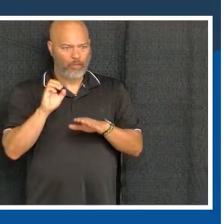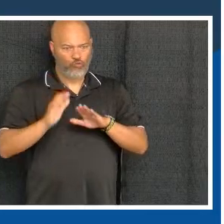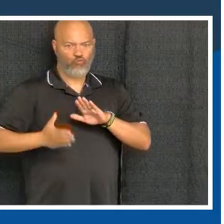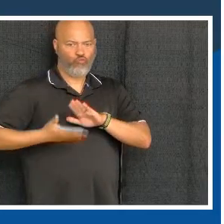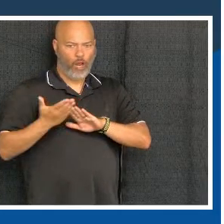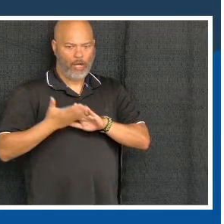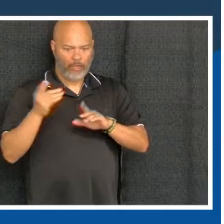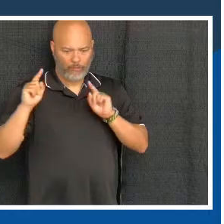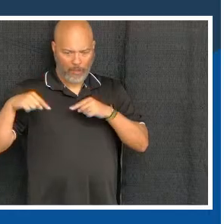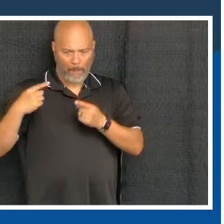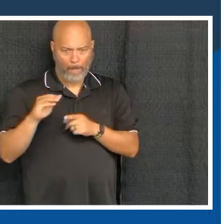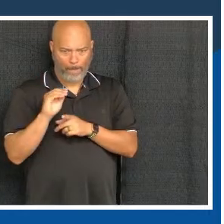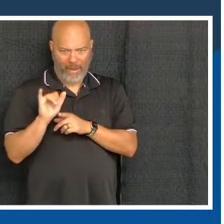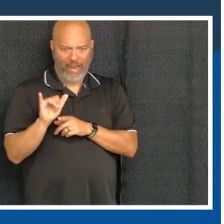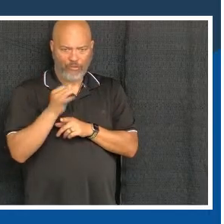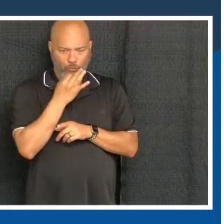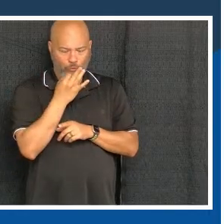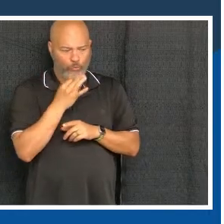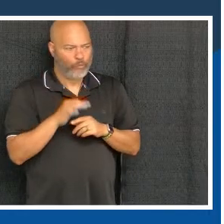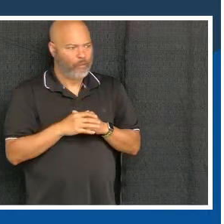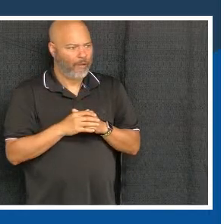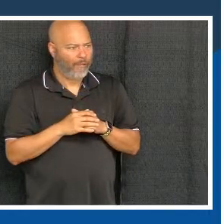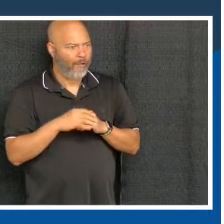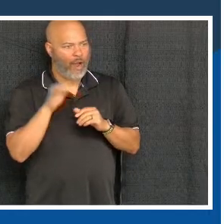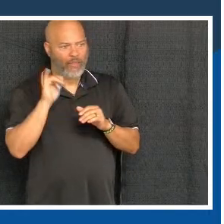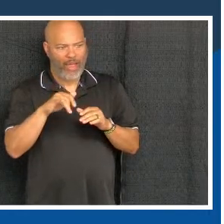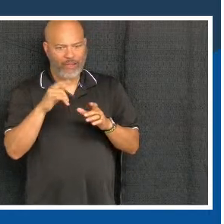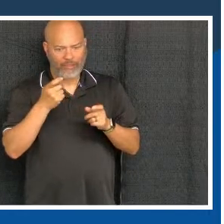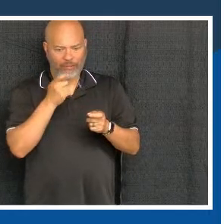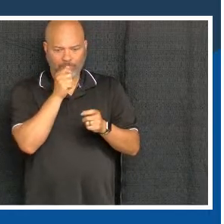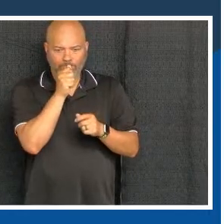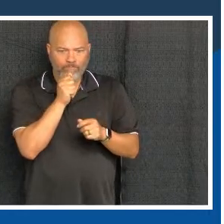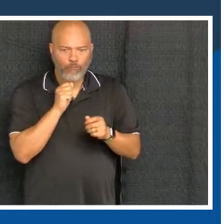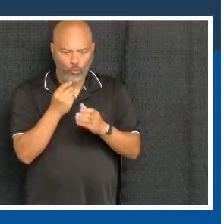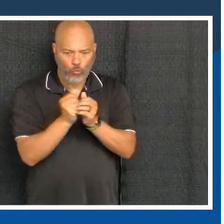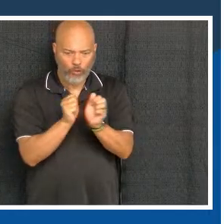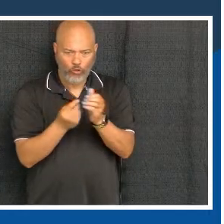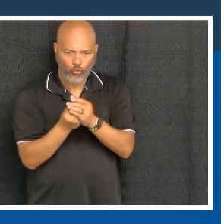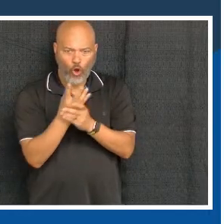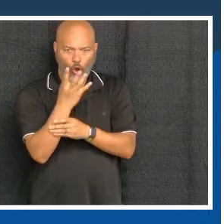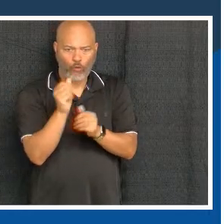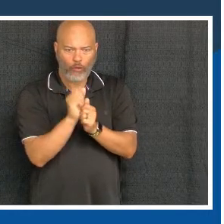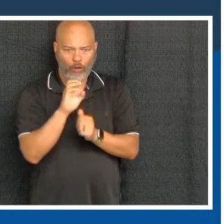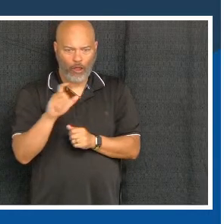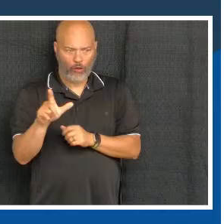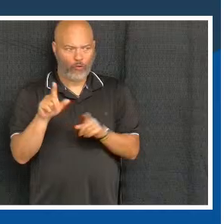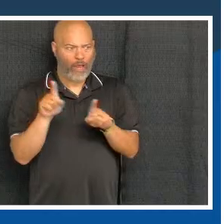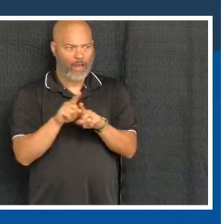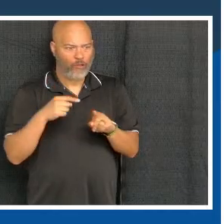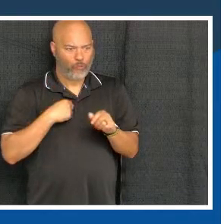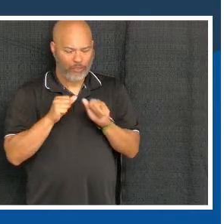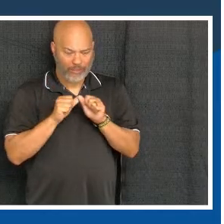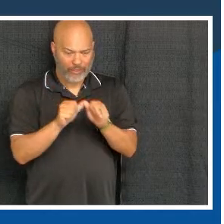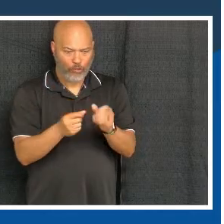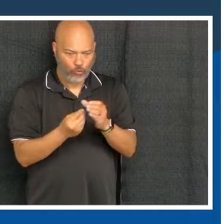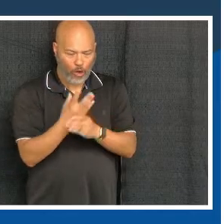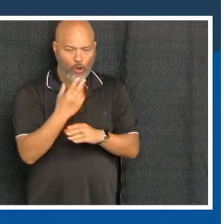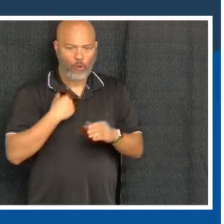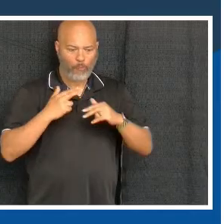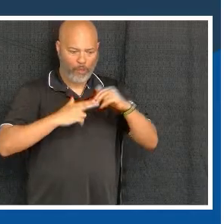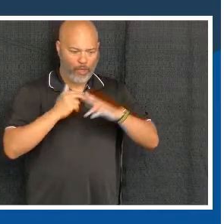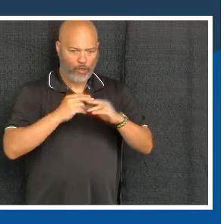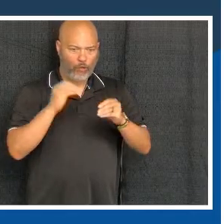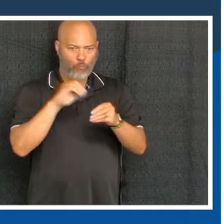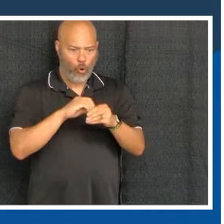May. And right there, this is to handle the growth of Clarksville. As we continue to grow, we're building more